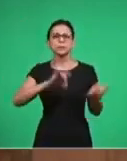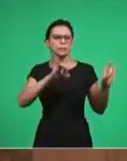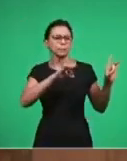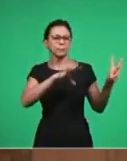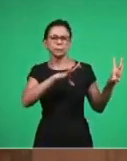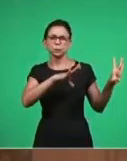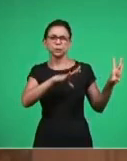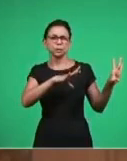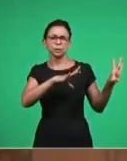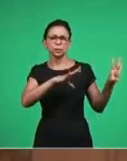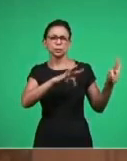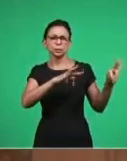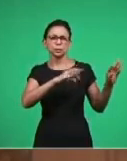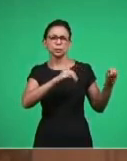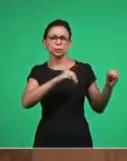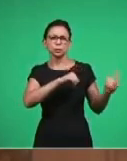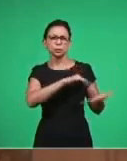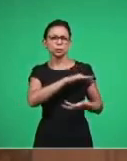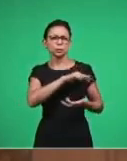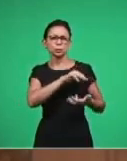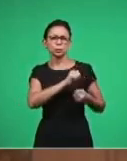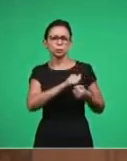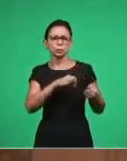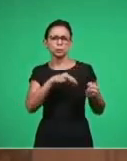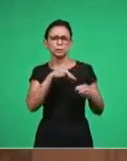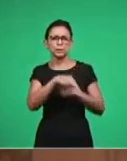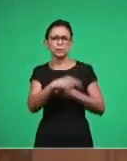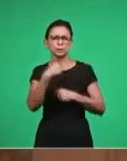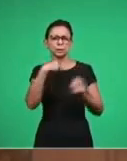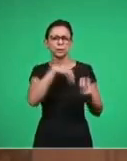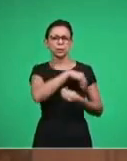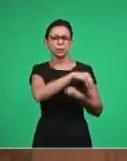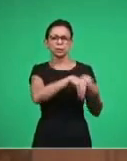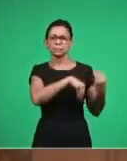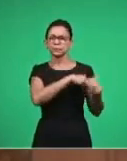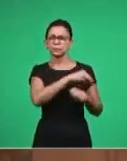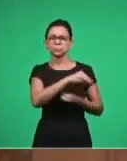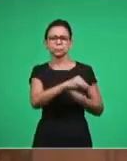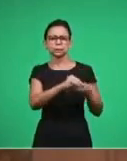to completely separate these two things.